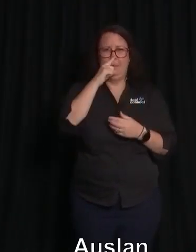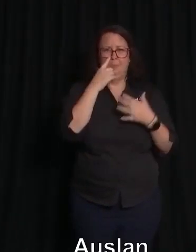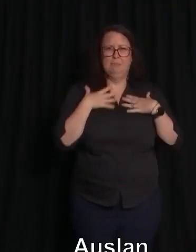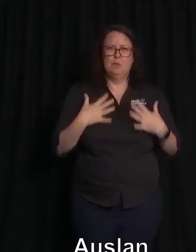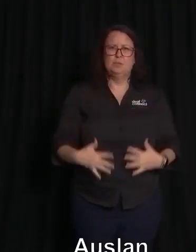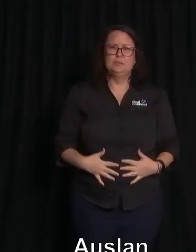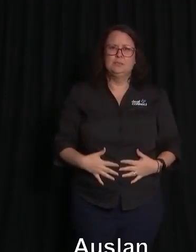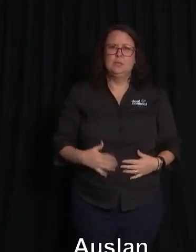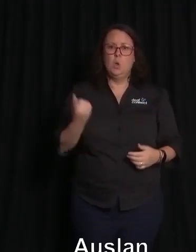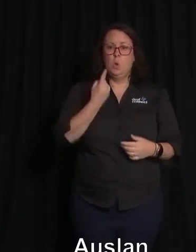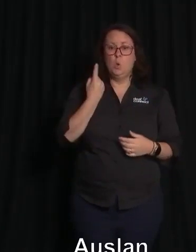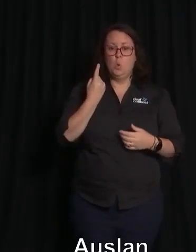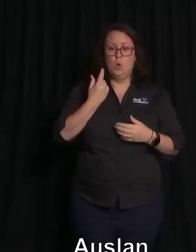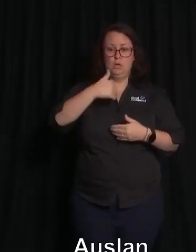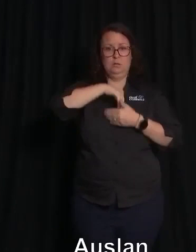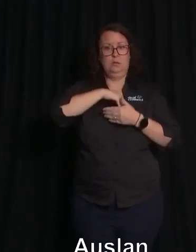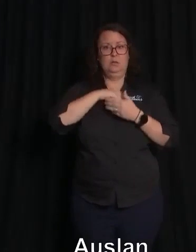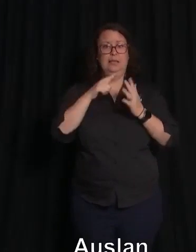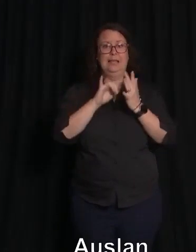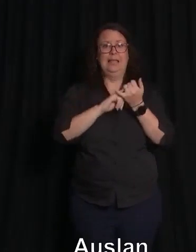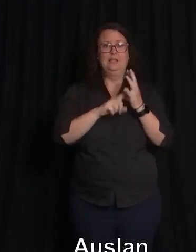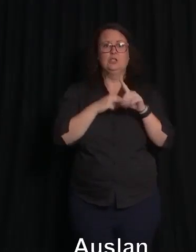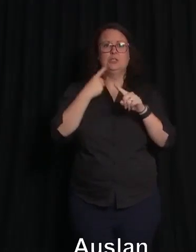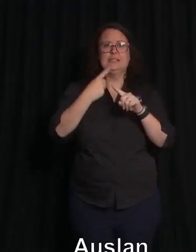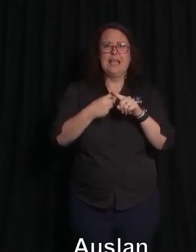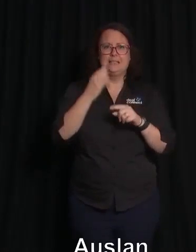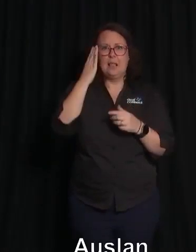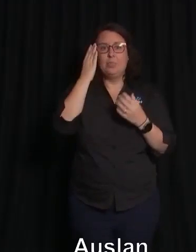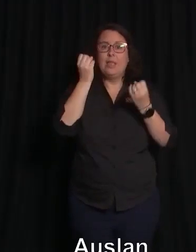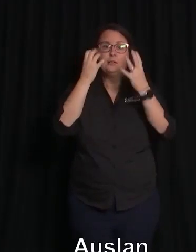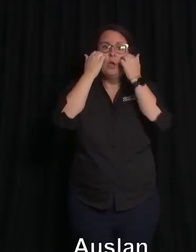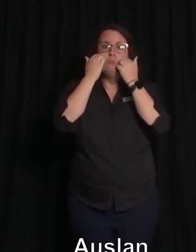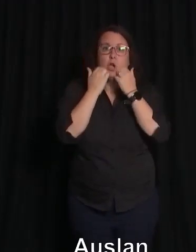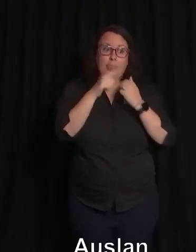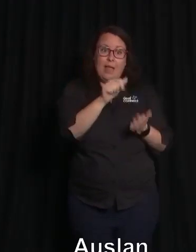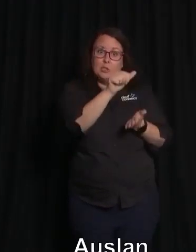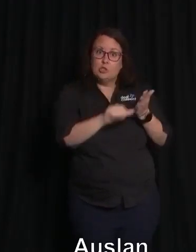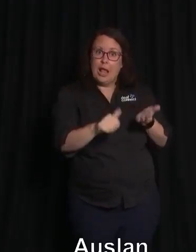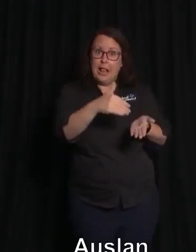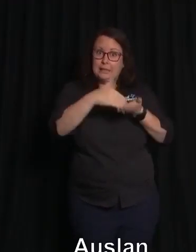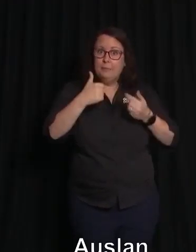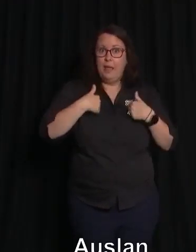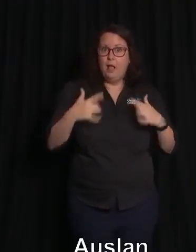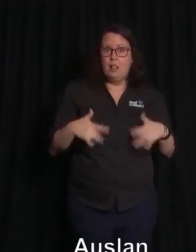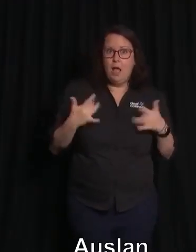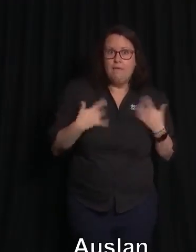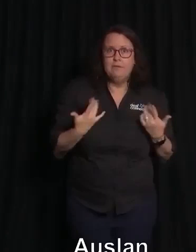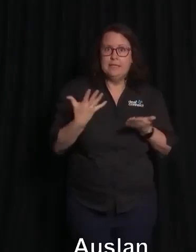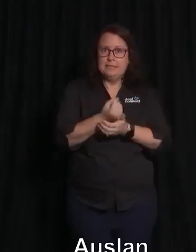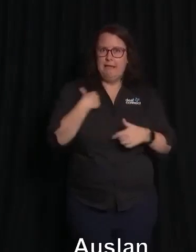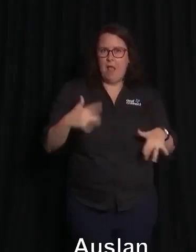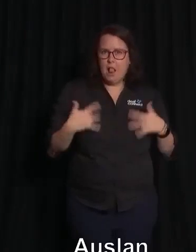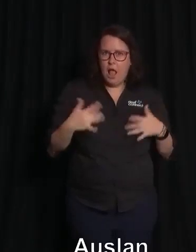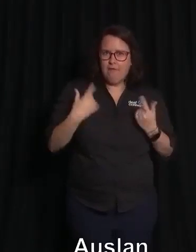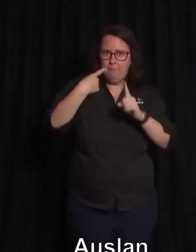intersex community or as intersex people, we have seen that there's no evidence that these surgeries are actually anything